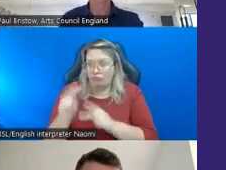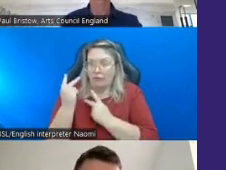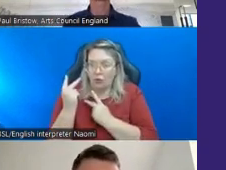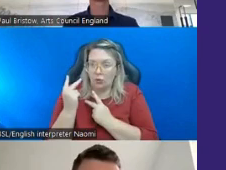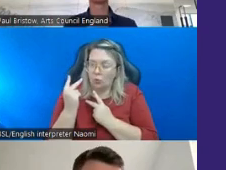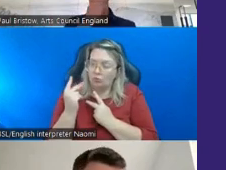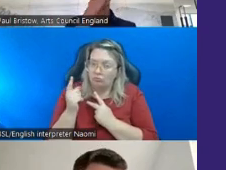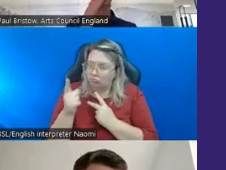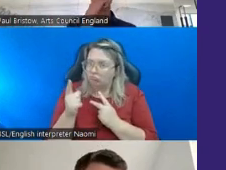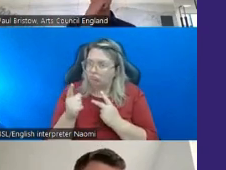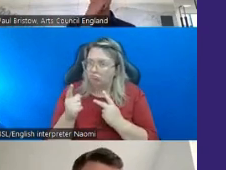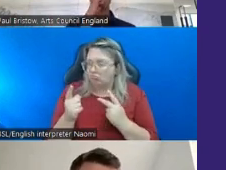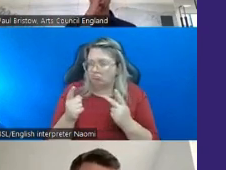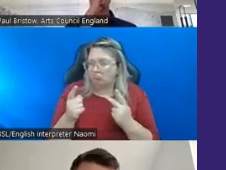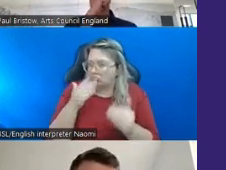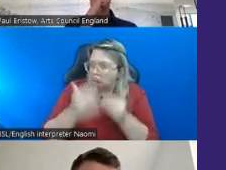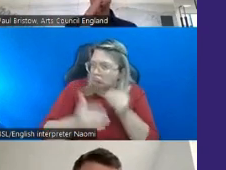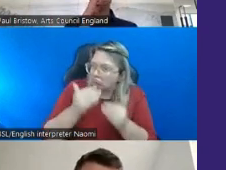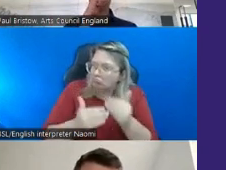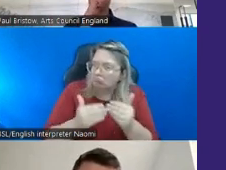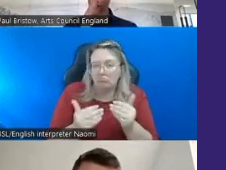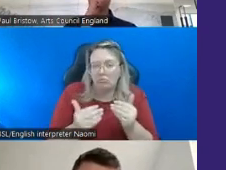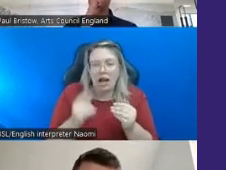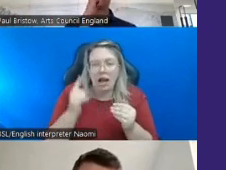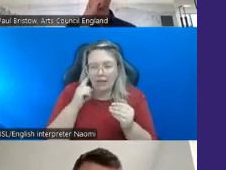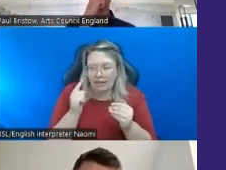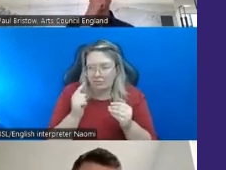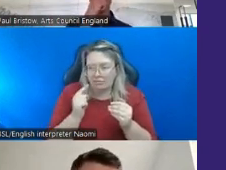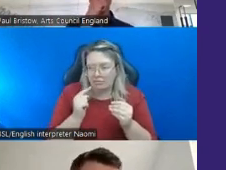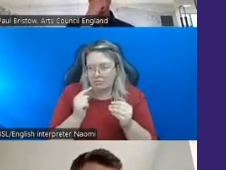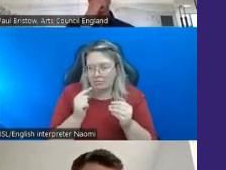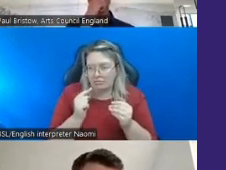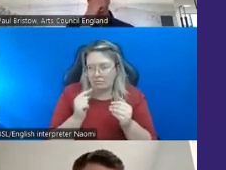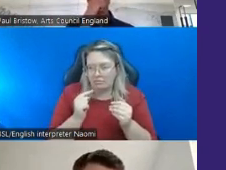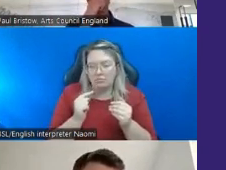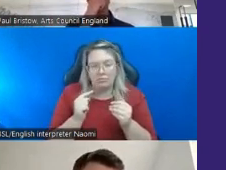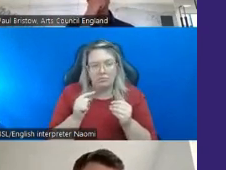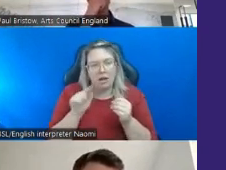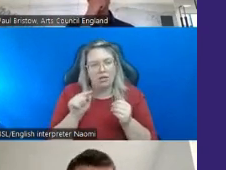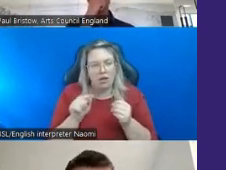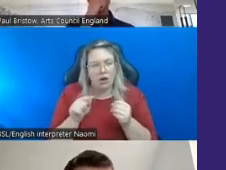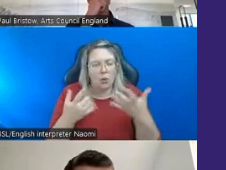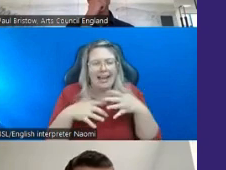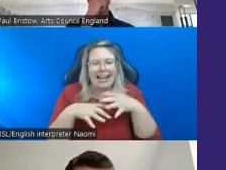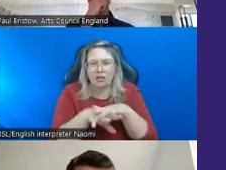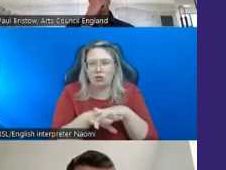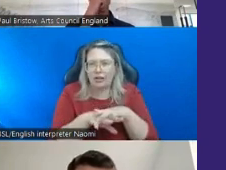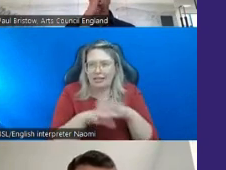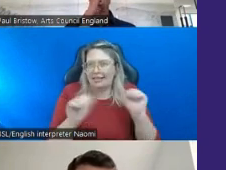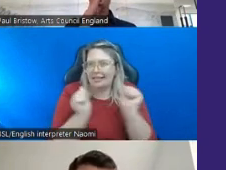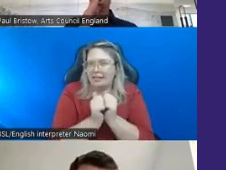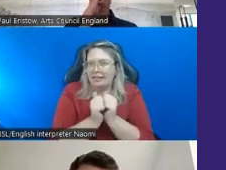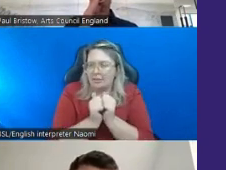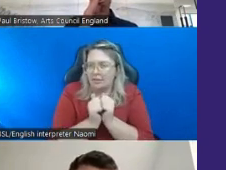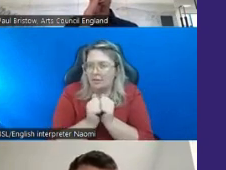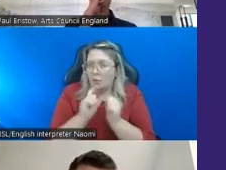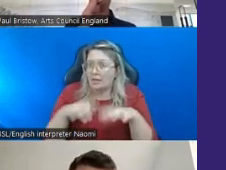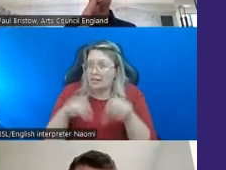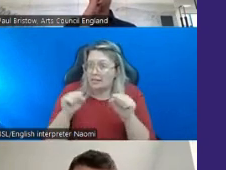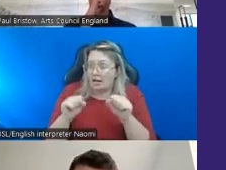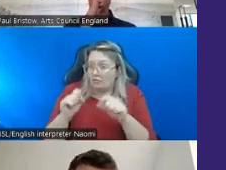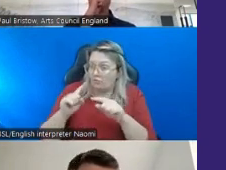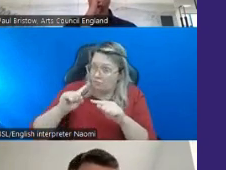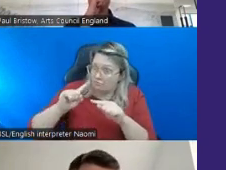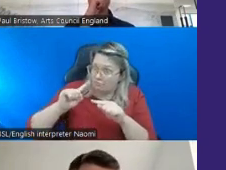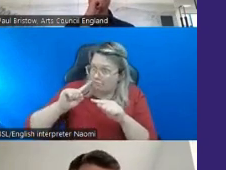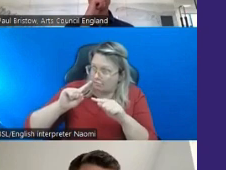announced that some more of those established mayoral strategic authorities are going to get those integrated settlements from the beginning of the next spending period,